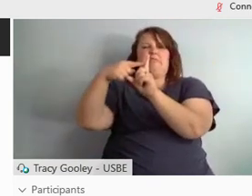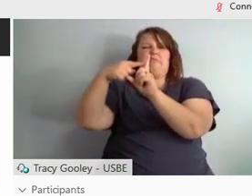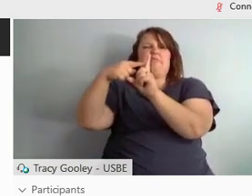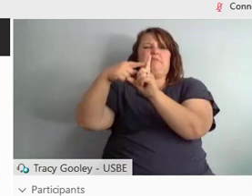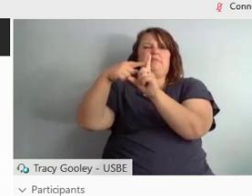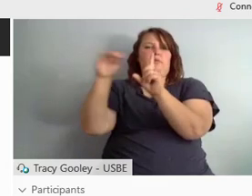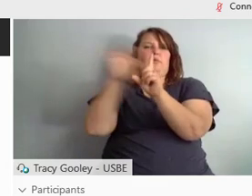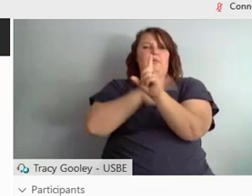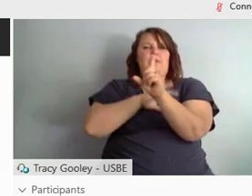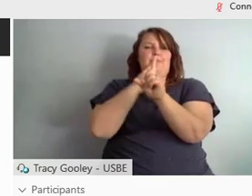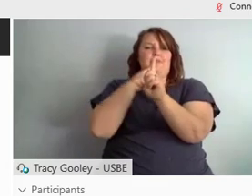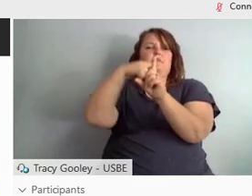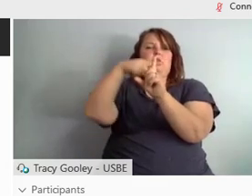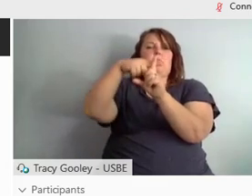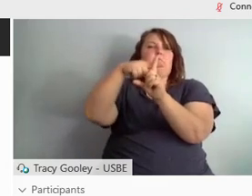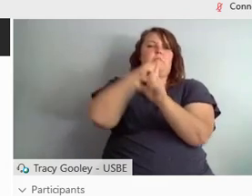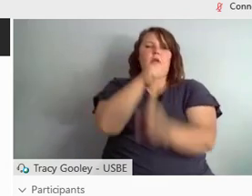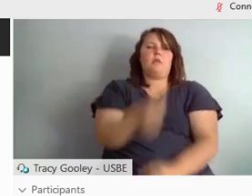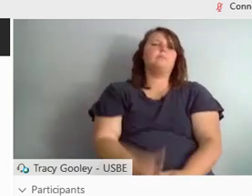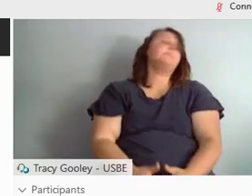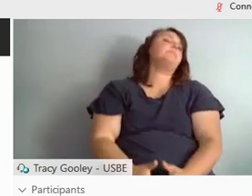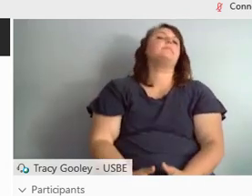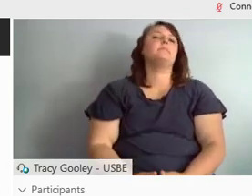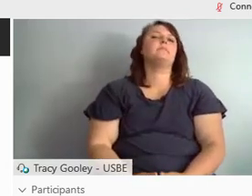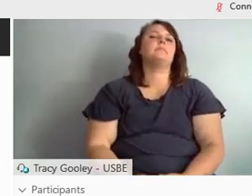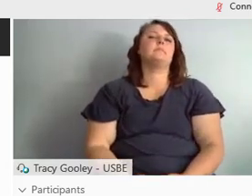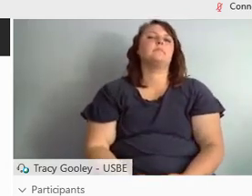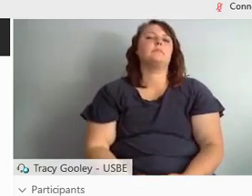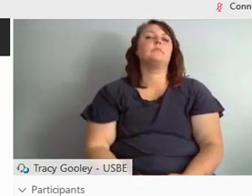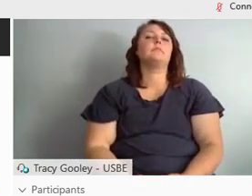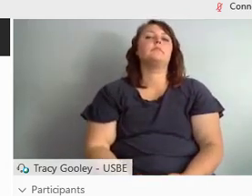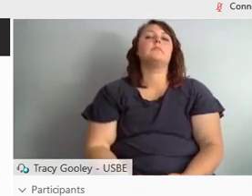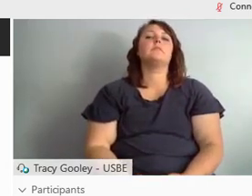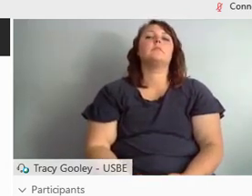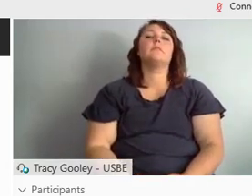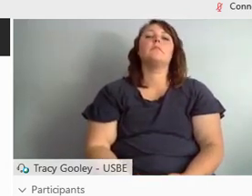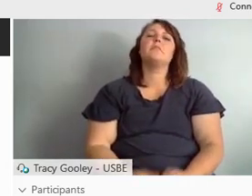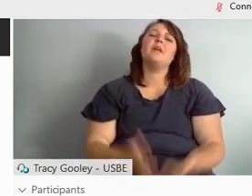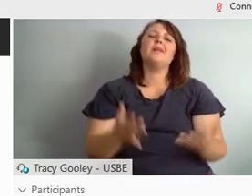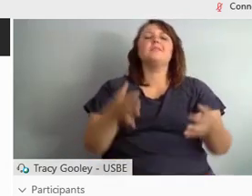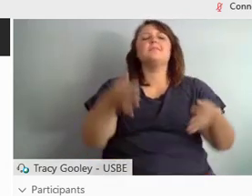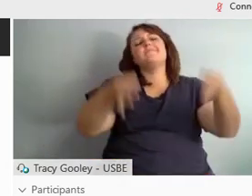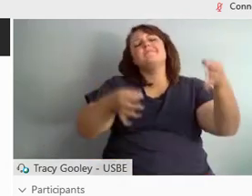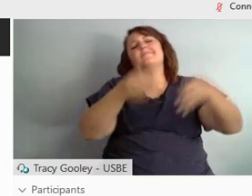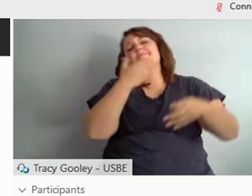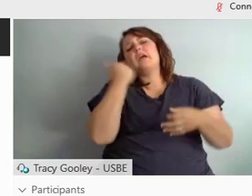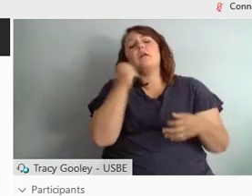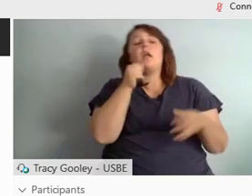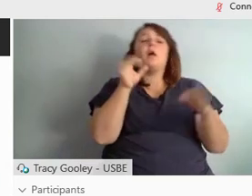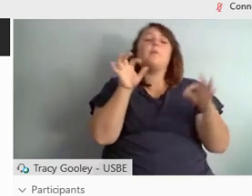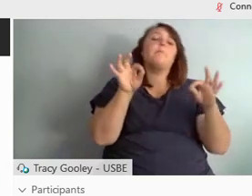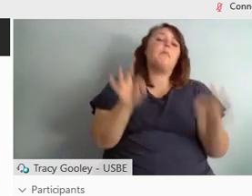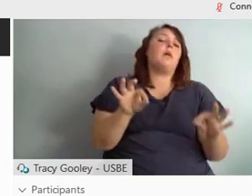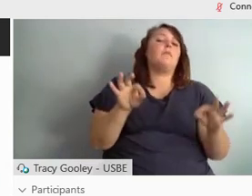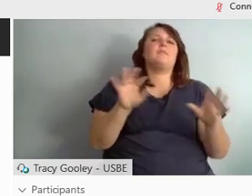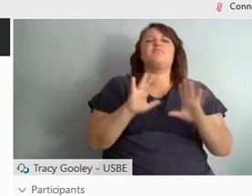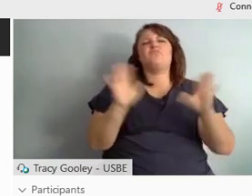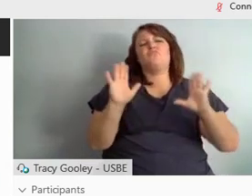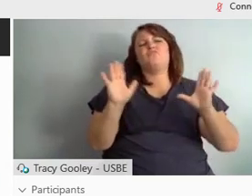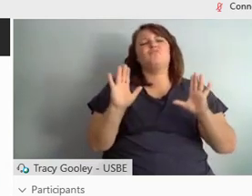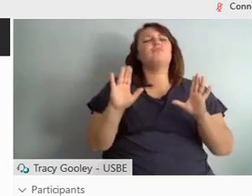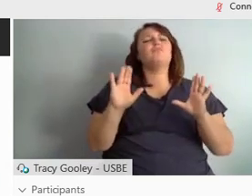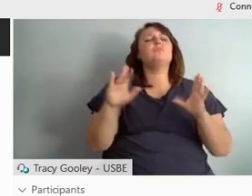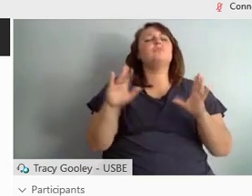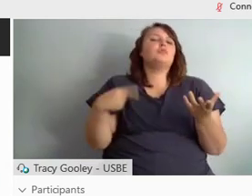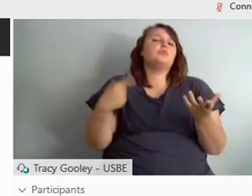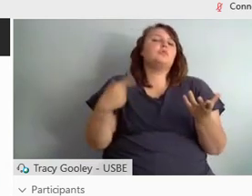received credit either because the lines don't intersect. So use your best judgment. We're not looking for perfection here. We're just